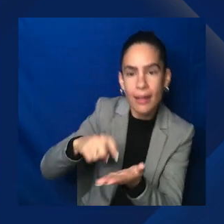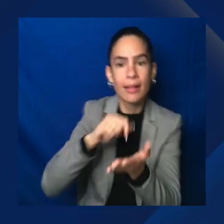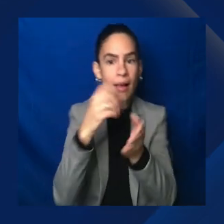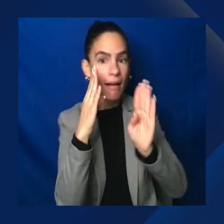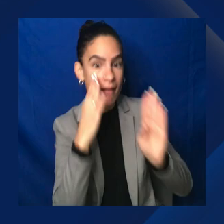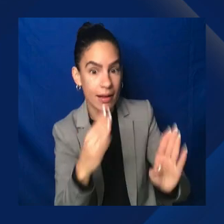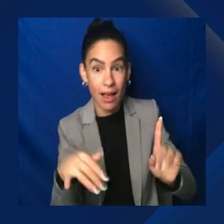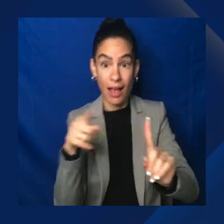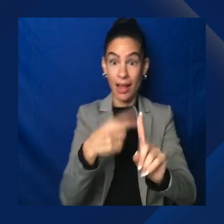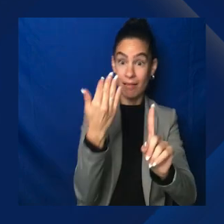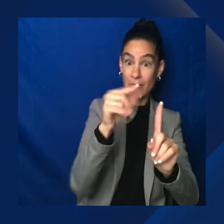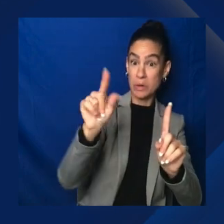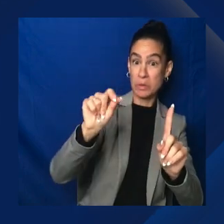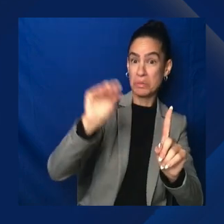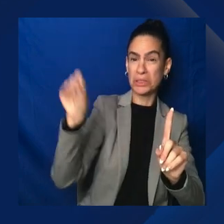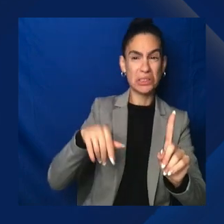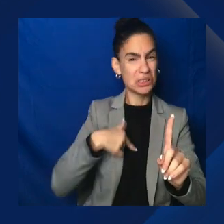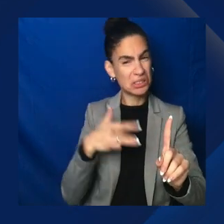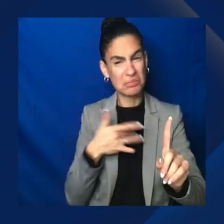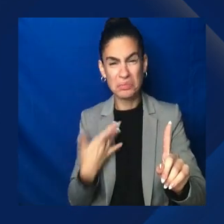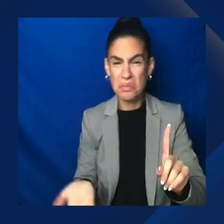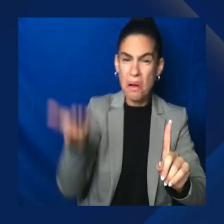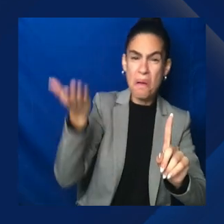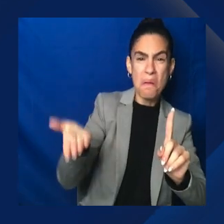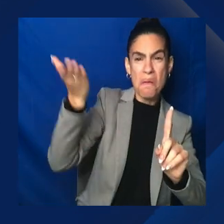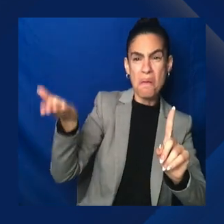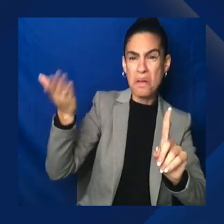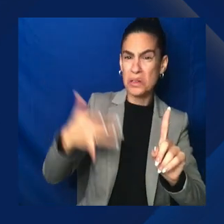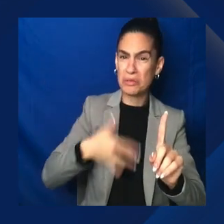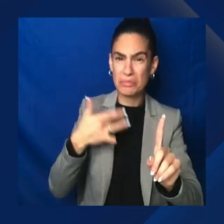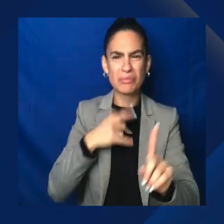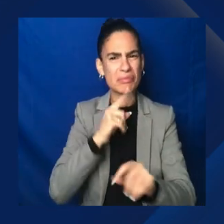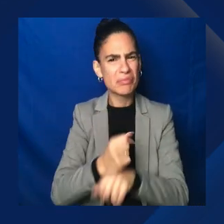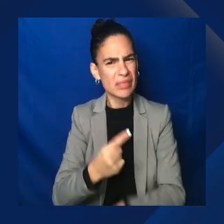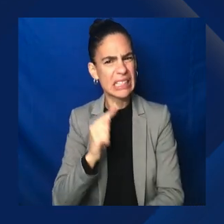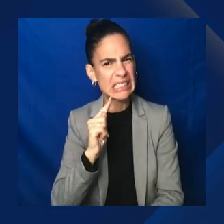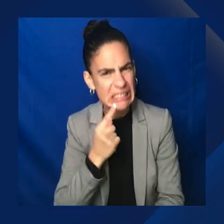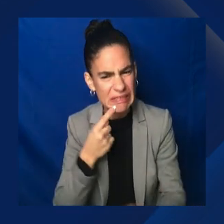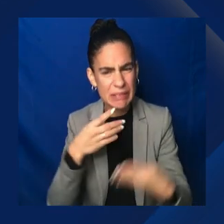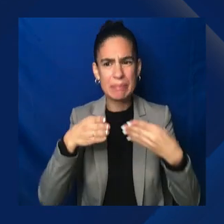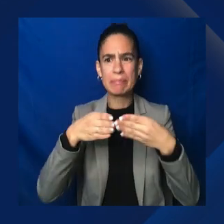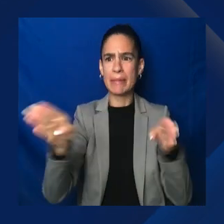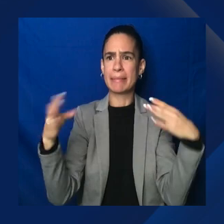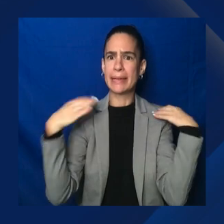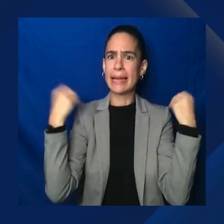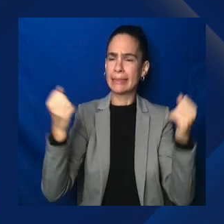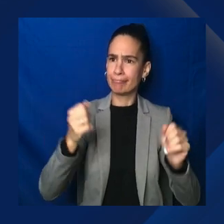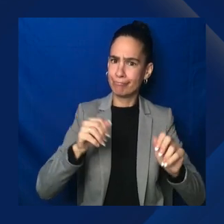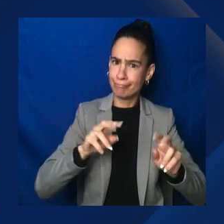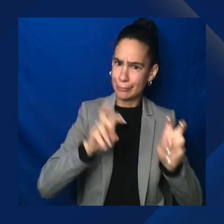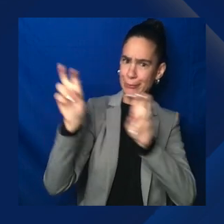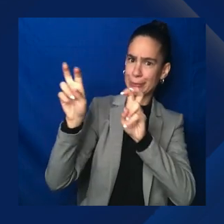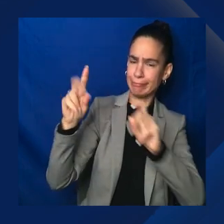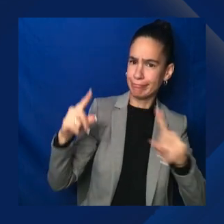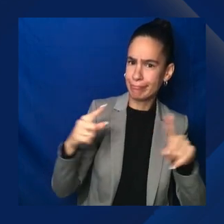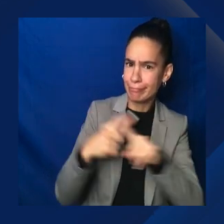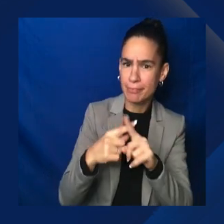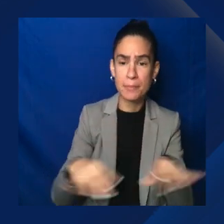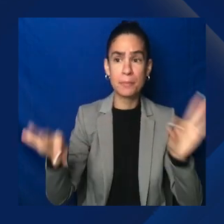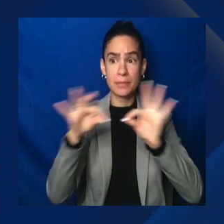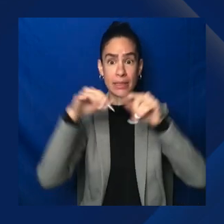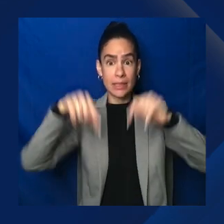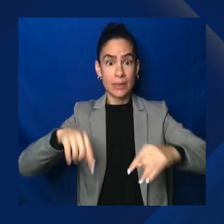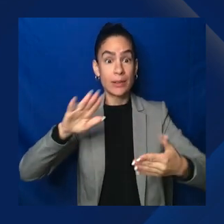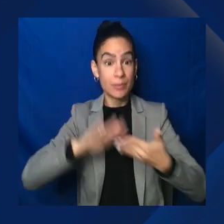serious public health issue and consequently important to the community. The adverse